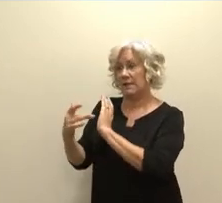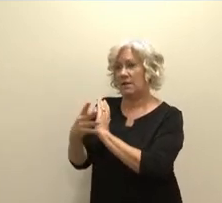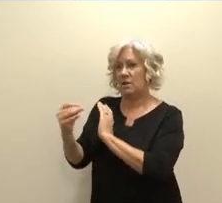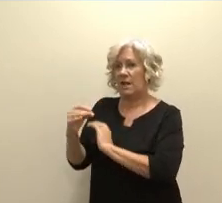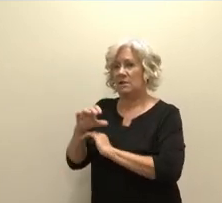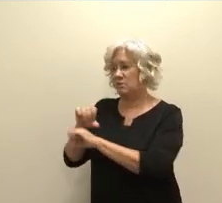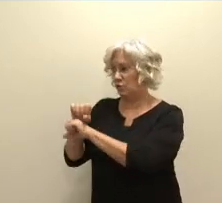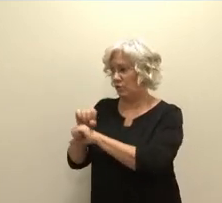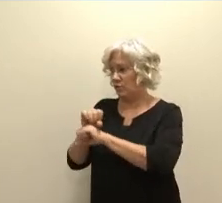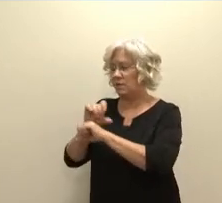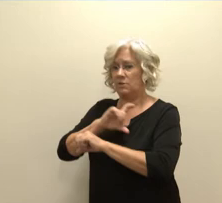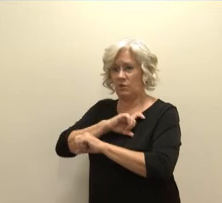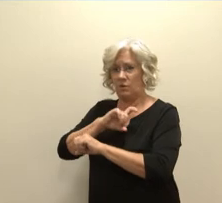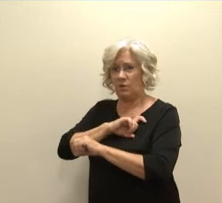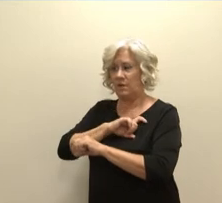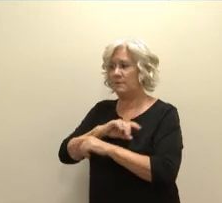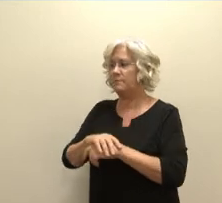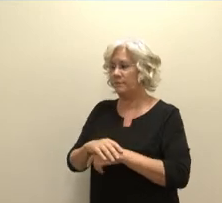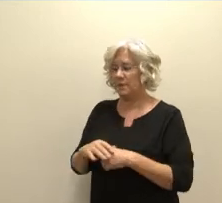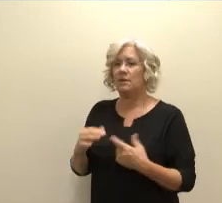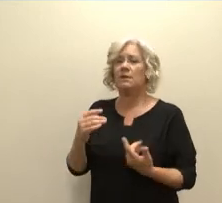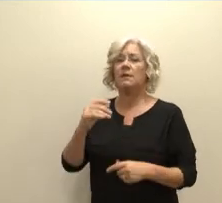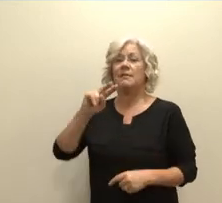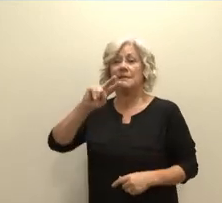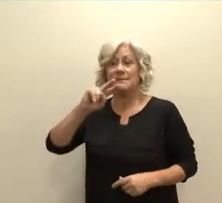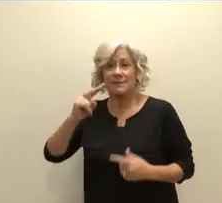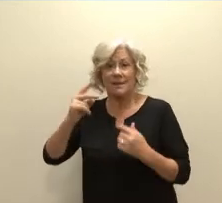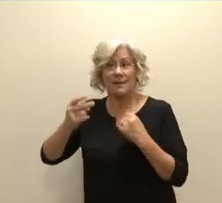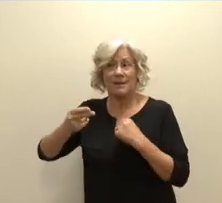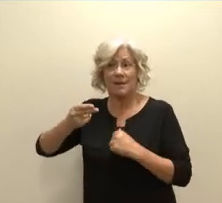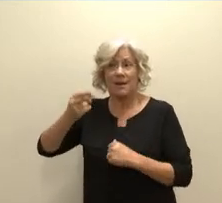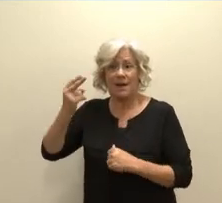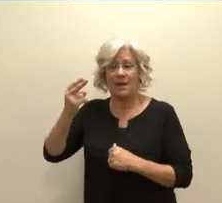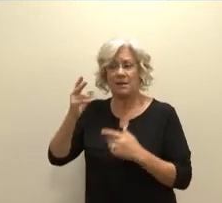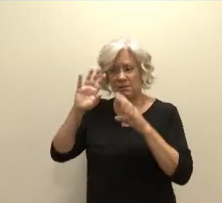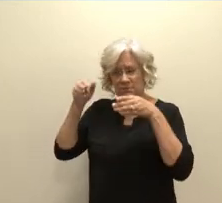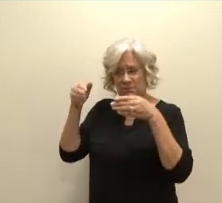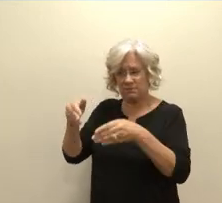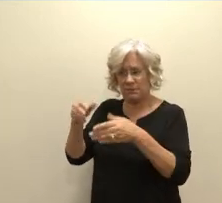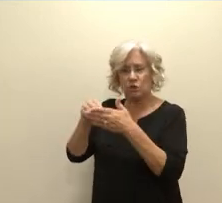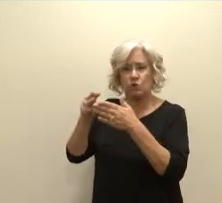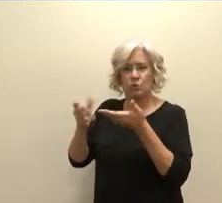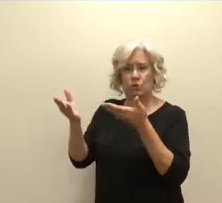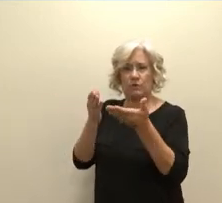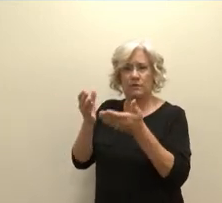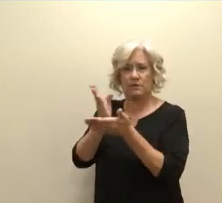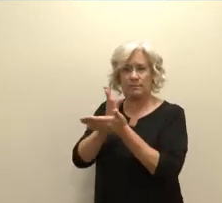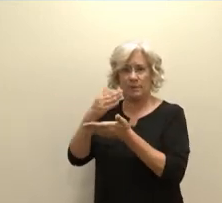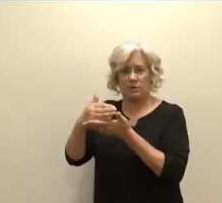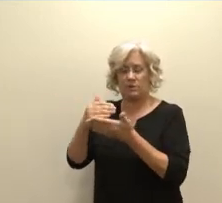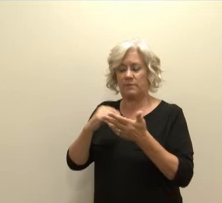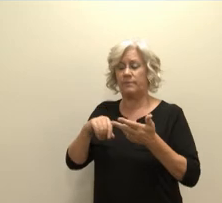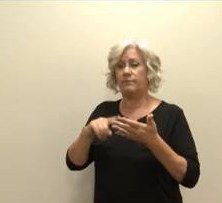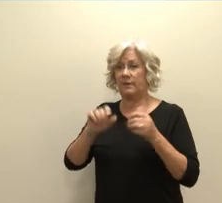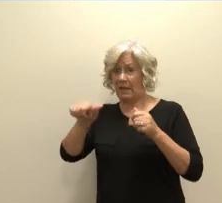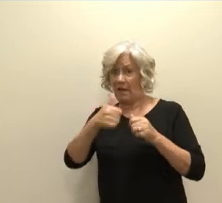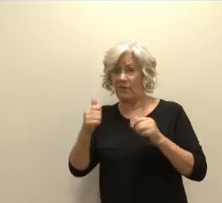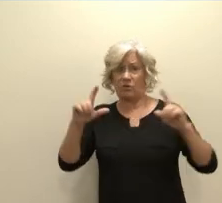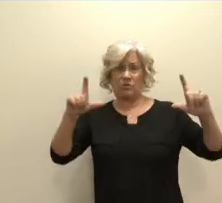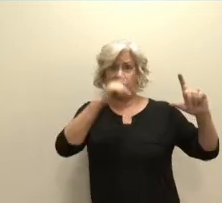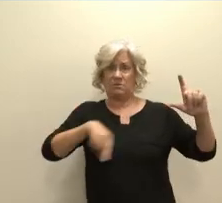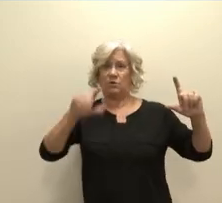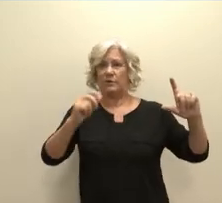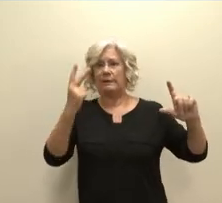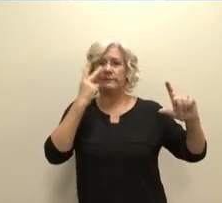second highest amount is 14% in our student services budget. The other categories that you can see are